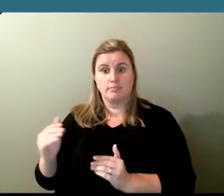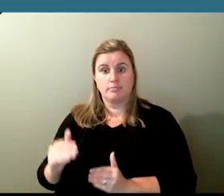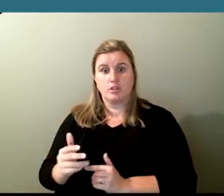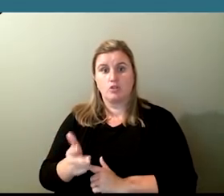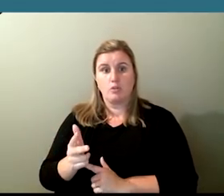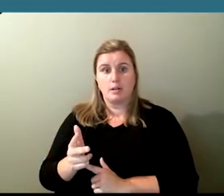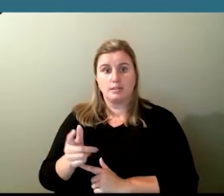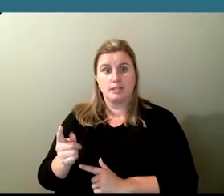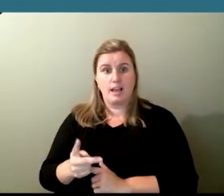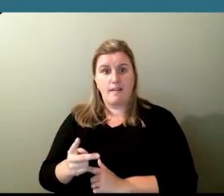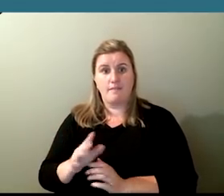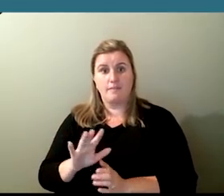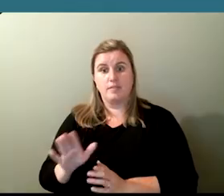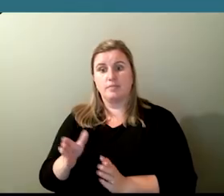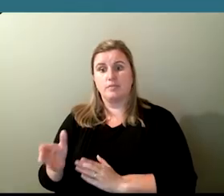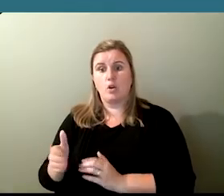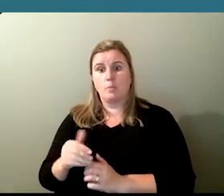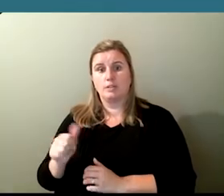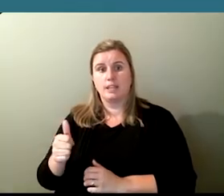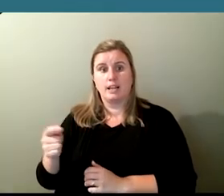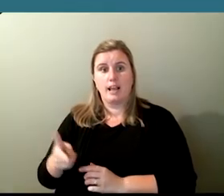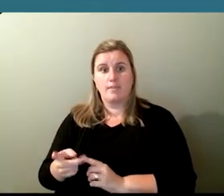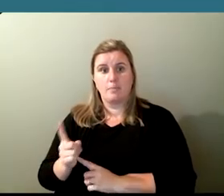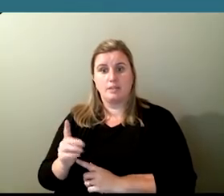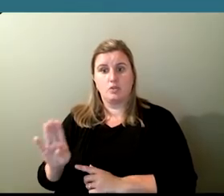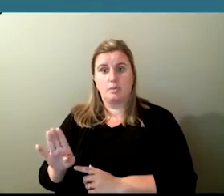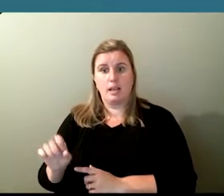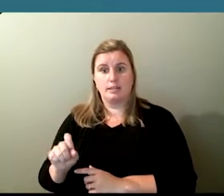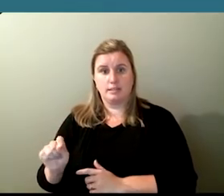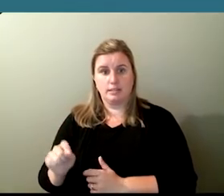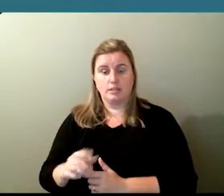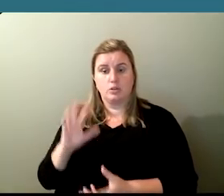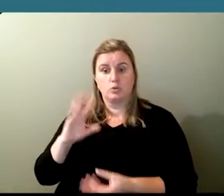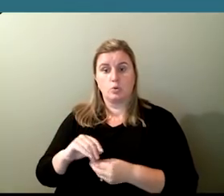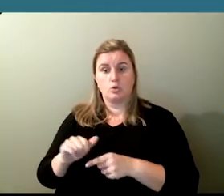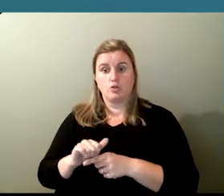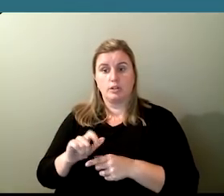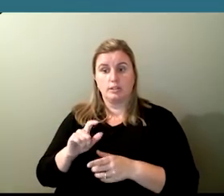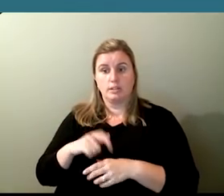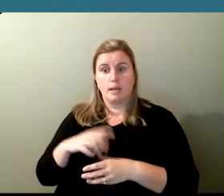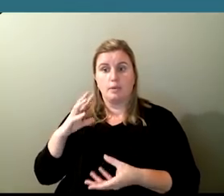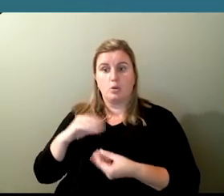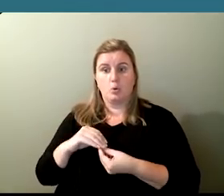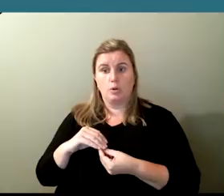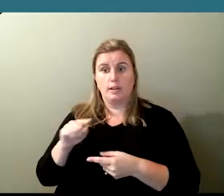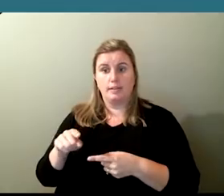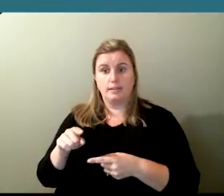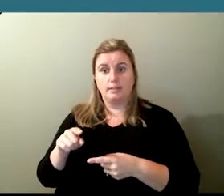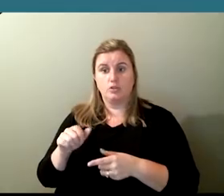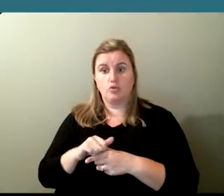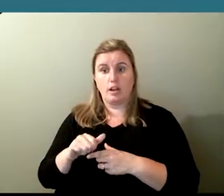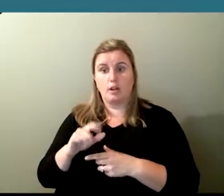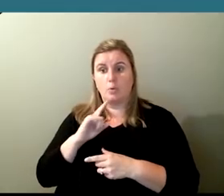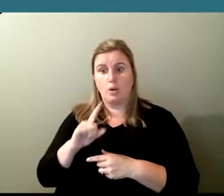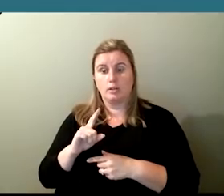minutes and a half and almost 10 and a half minutes for BST. Total training time included in this training was,